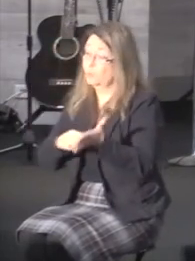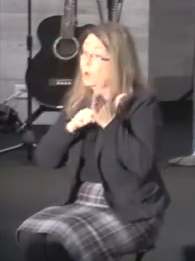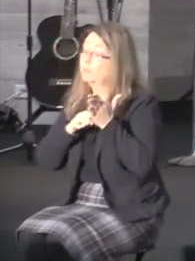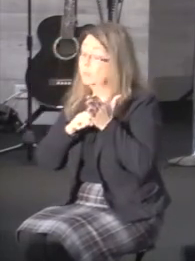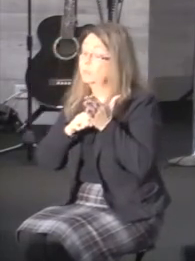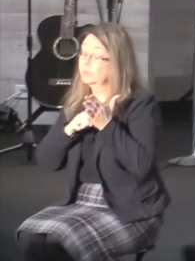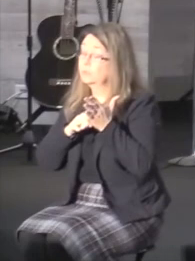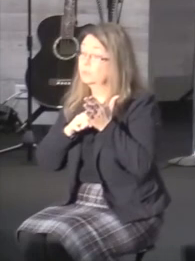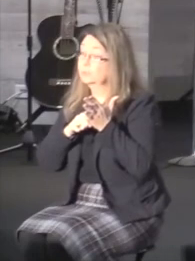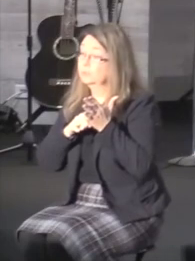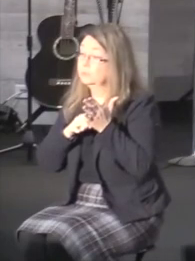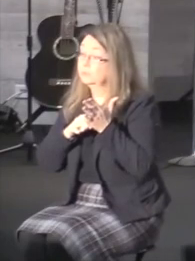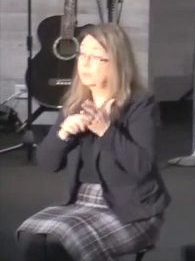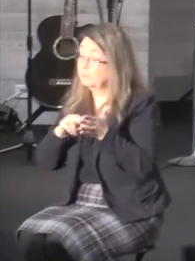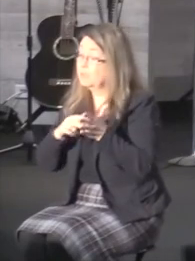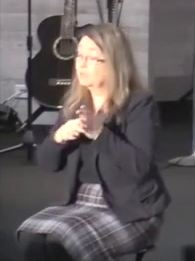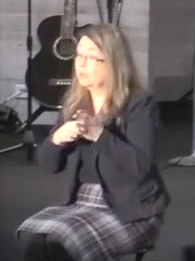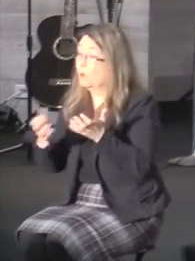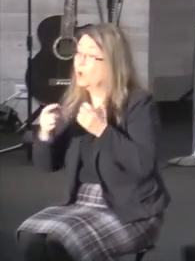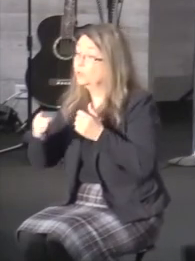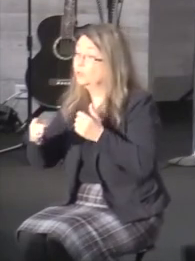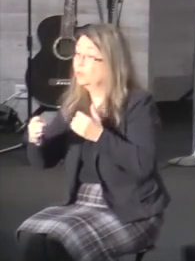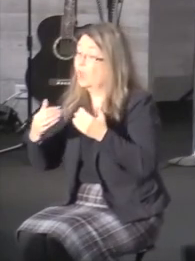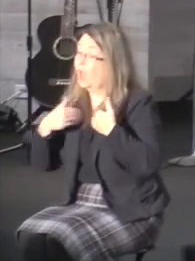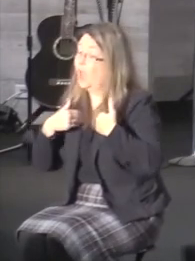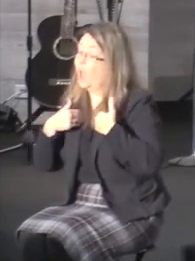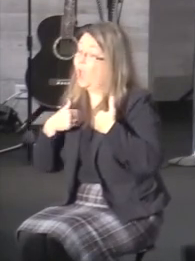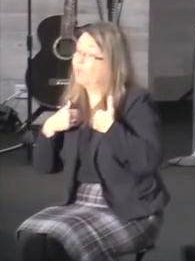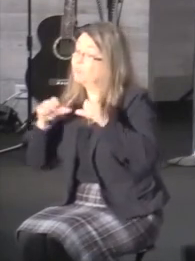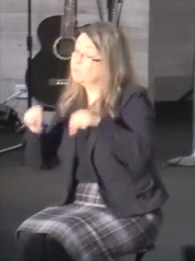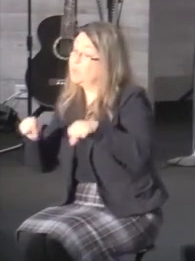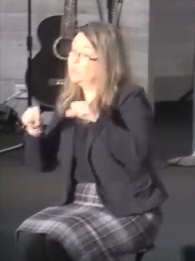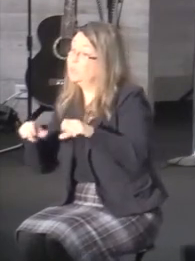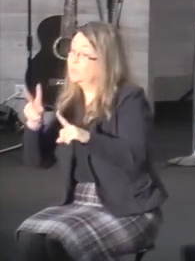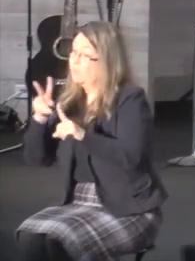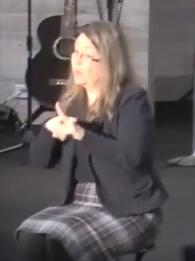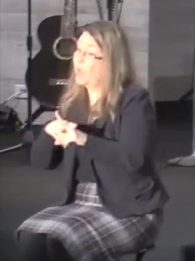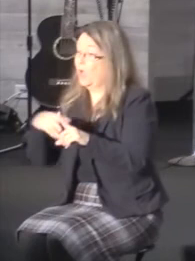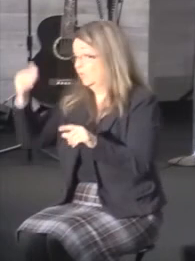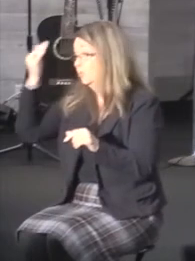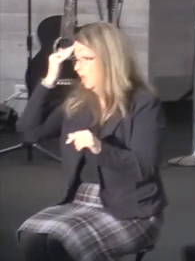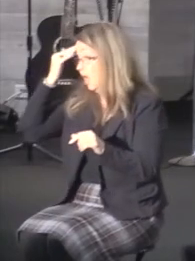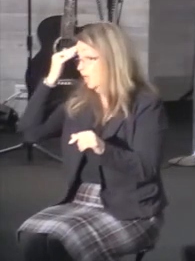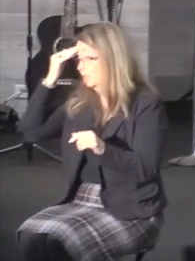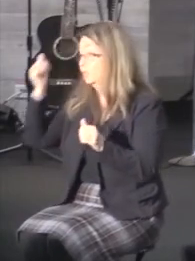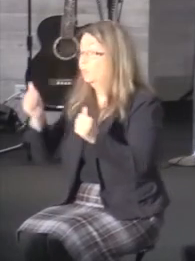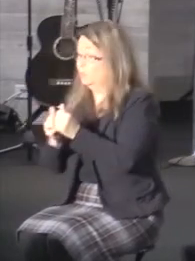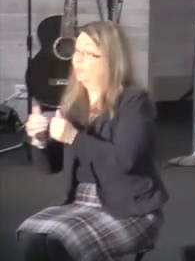It literally means this. I want you to have the practical ability to apply your knowledge and your